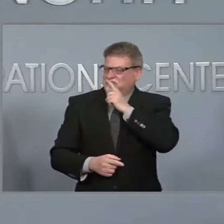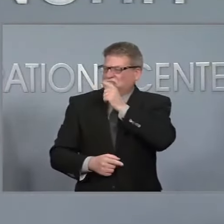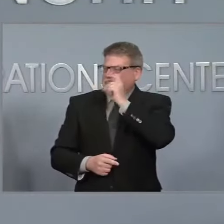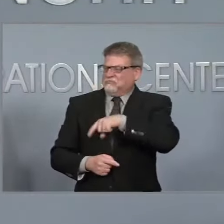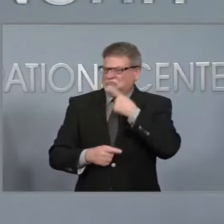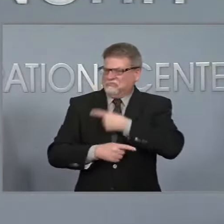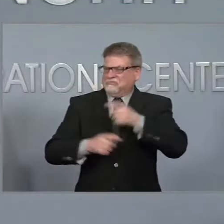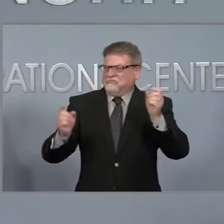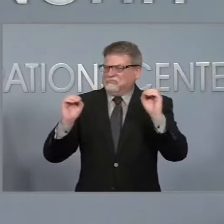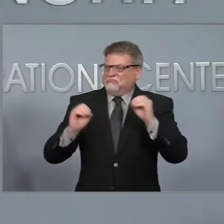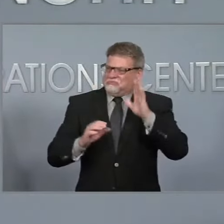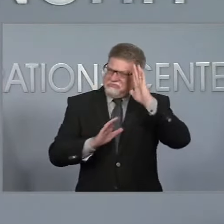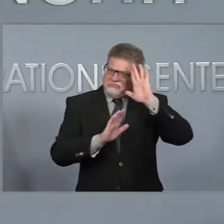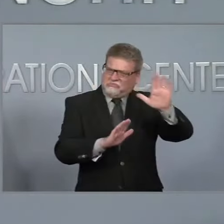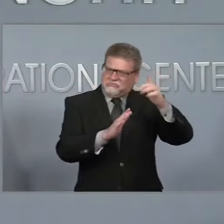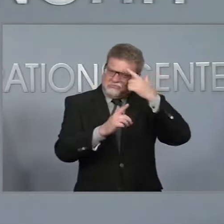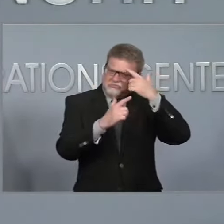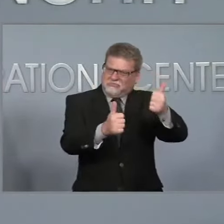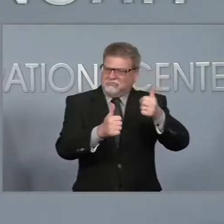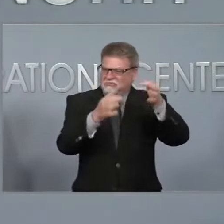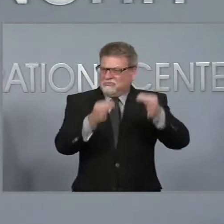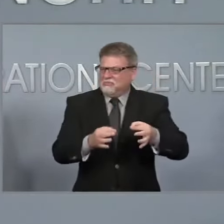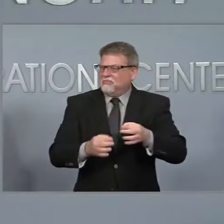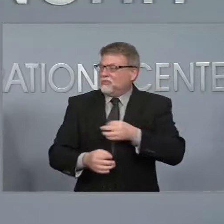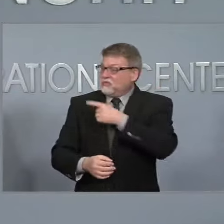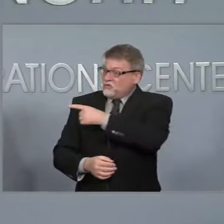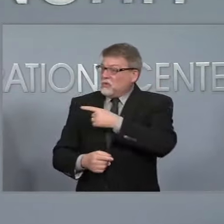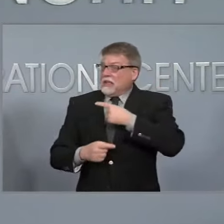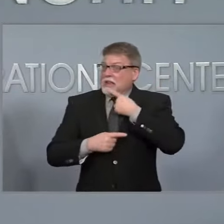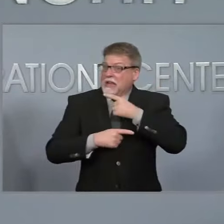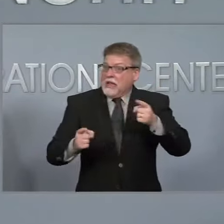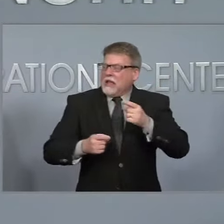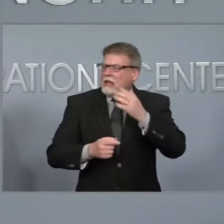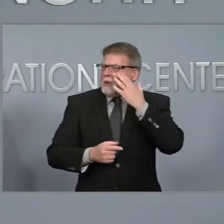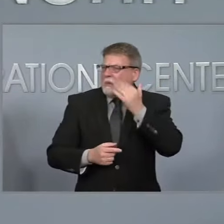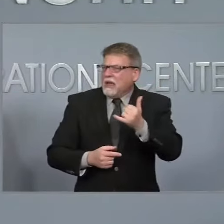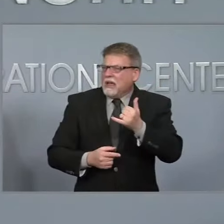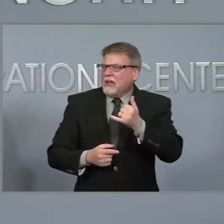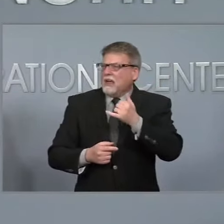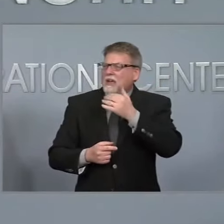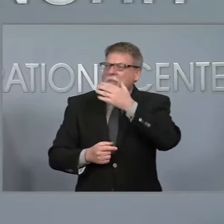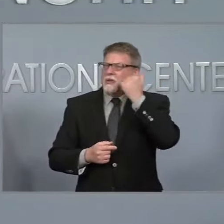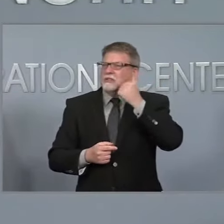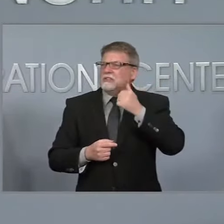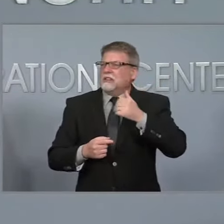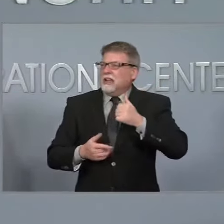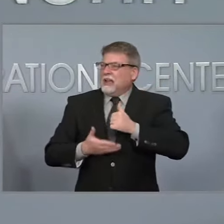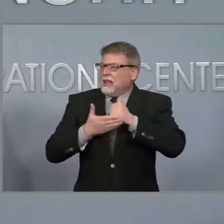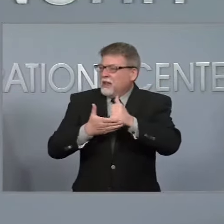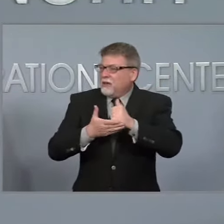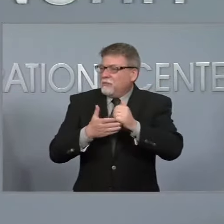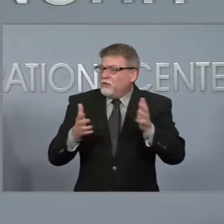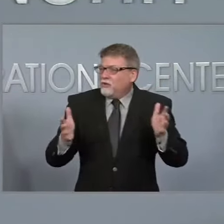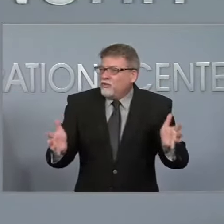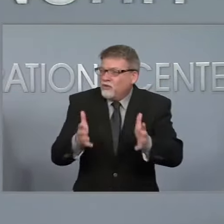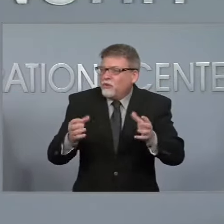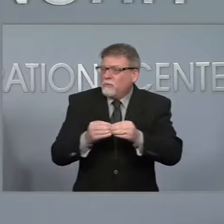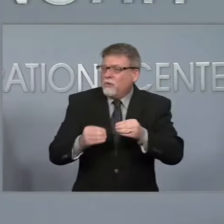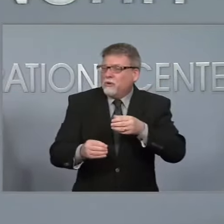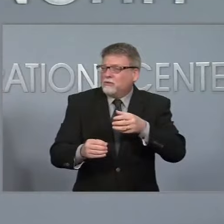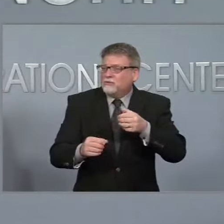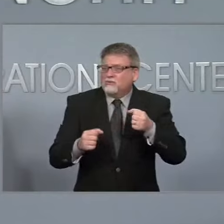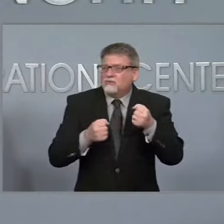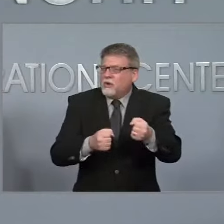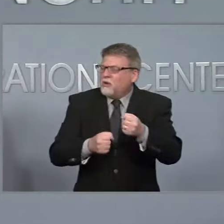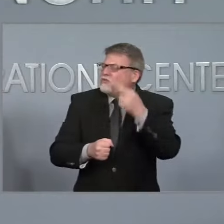if it's up to them anyway? Do you think they just need that to hear that from you, or what's the